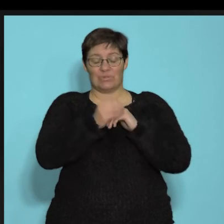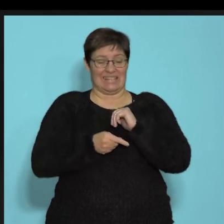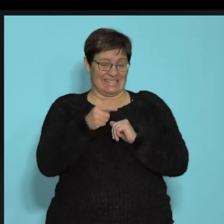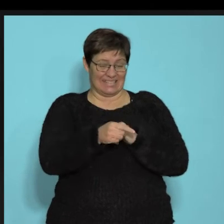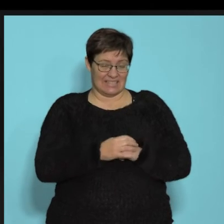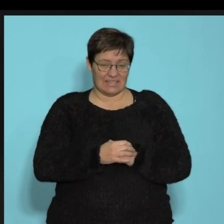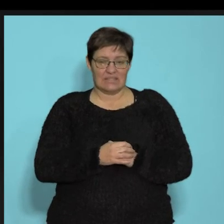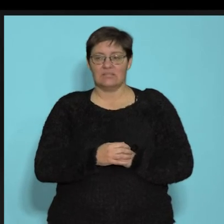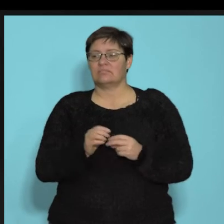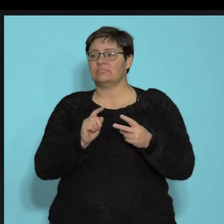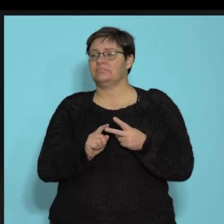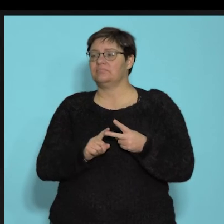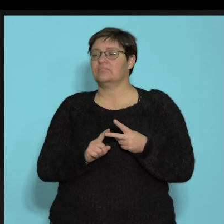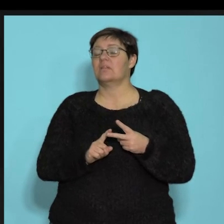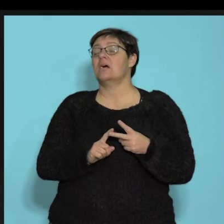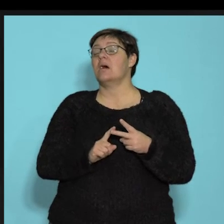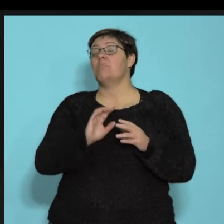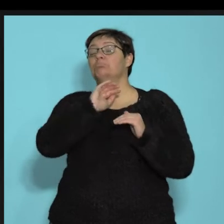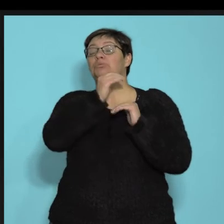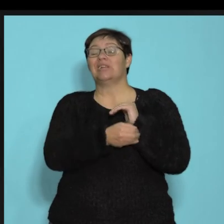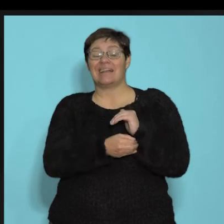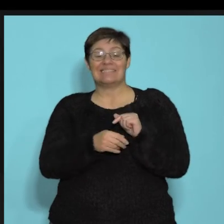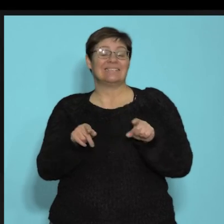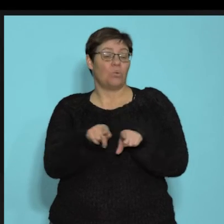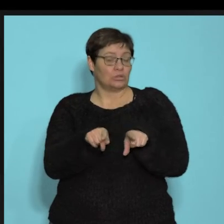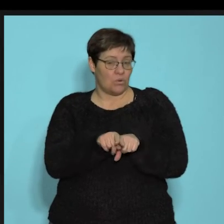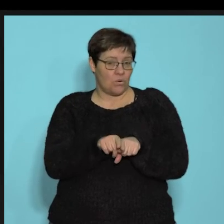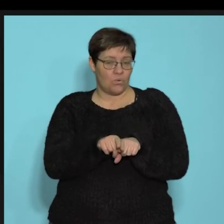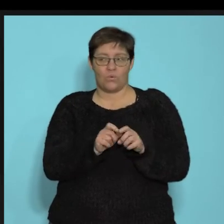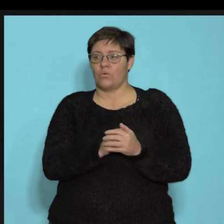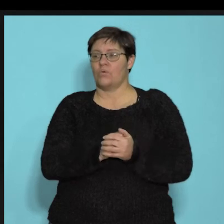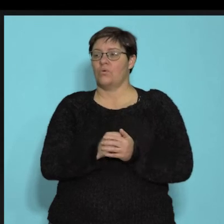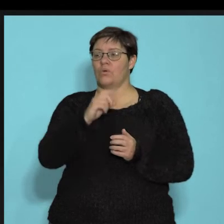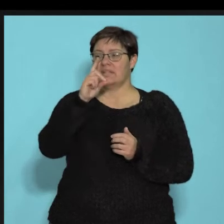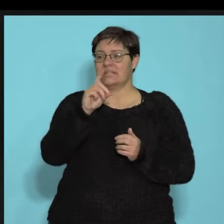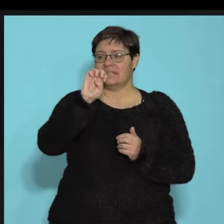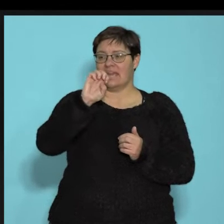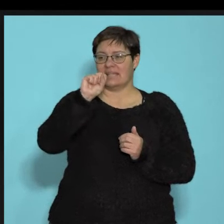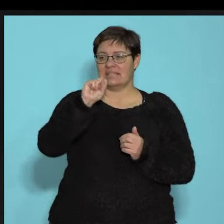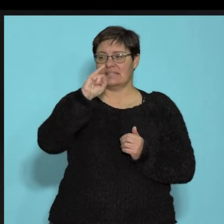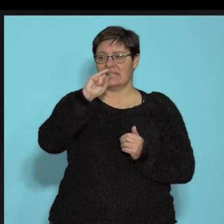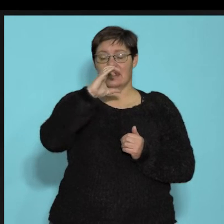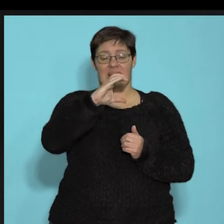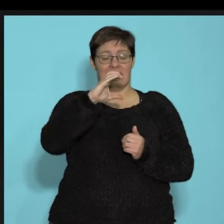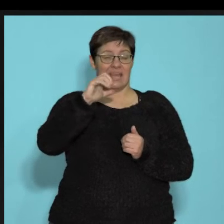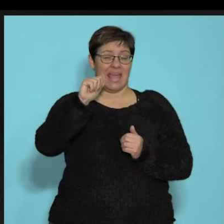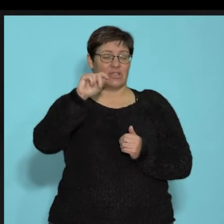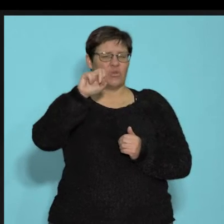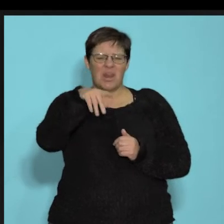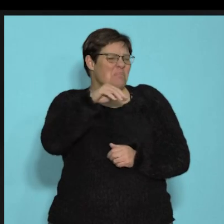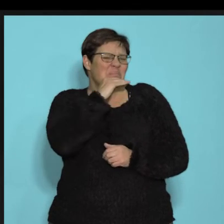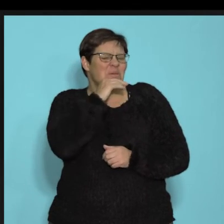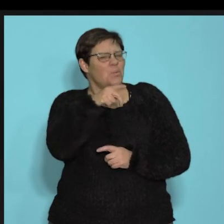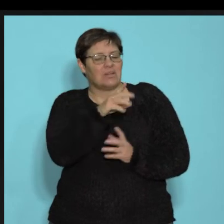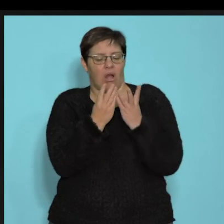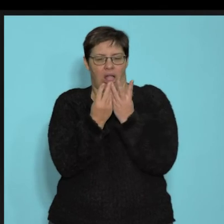ones. Now, also another thing we have to protect against is desiccation. And desiccation is drying